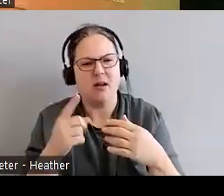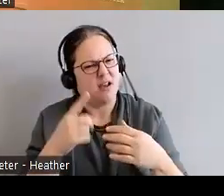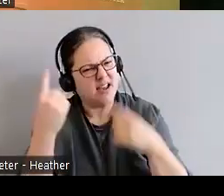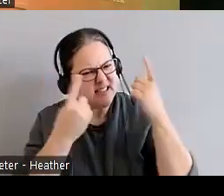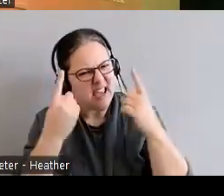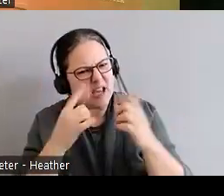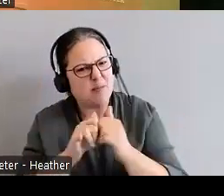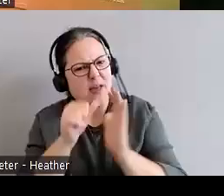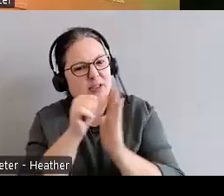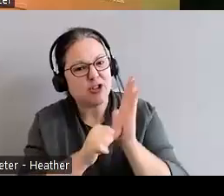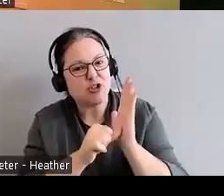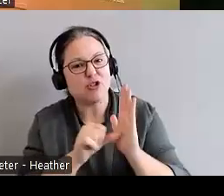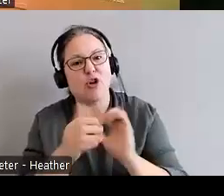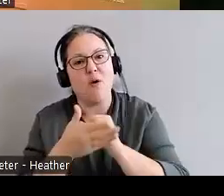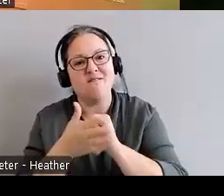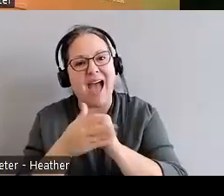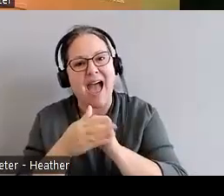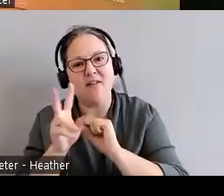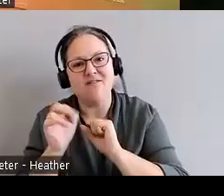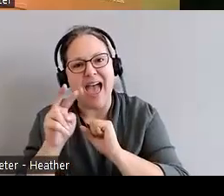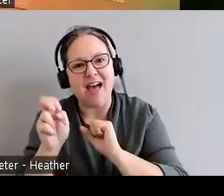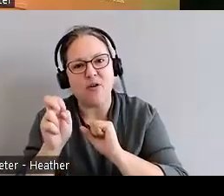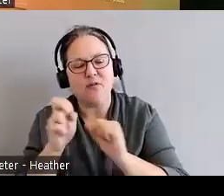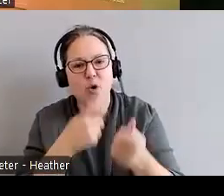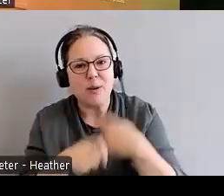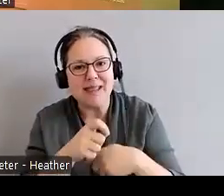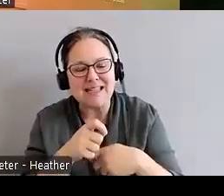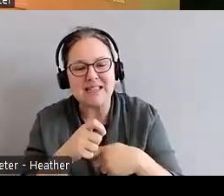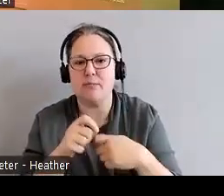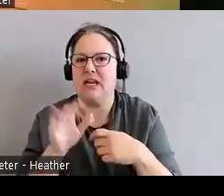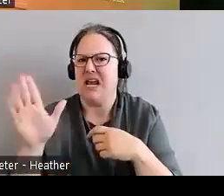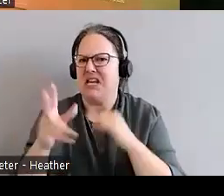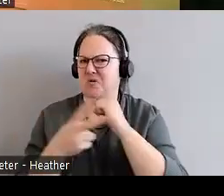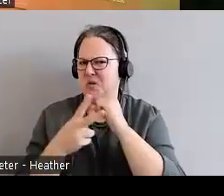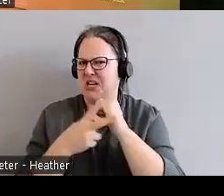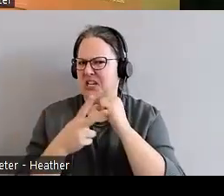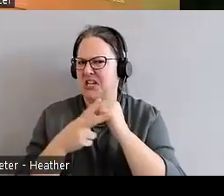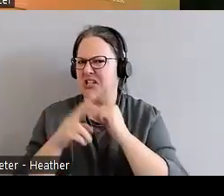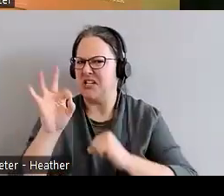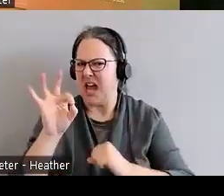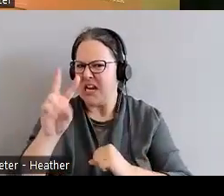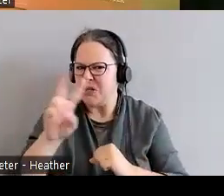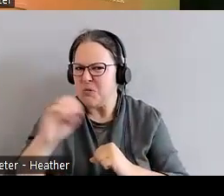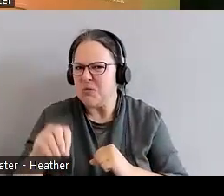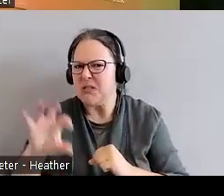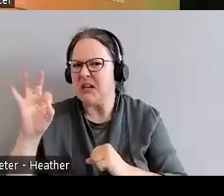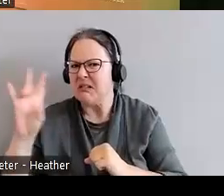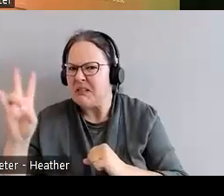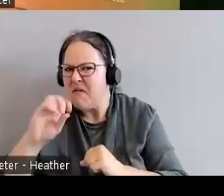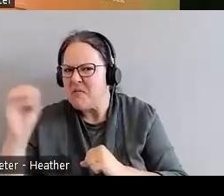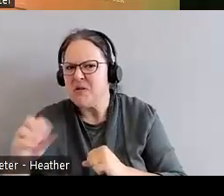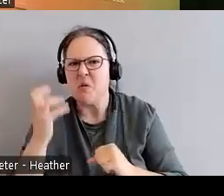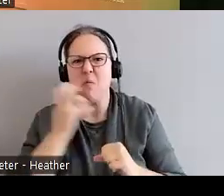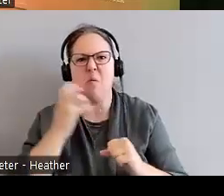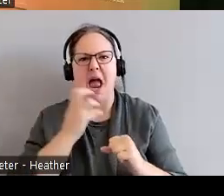surgery. And goodness, his retention rate, 92%, 7%. Now, obviously, the lessons that I